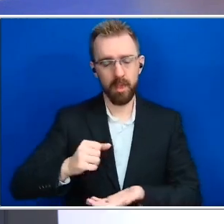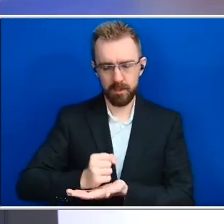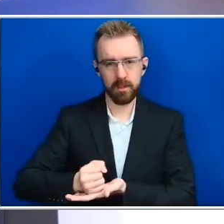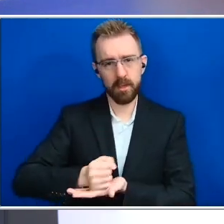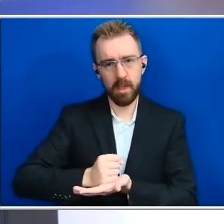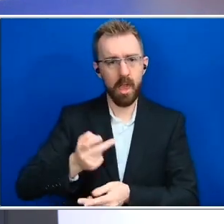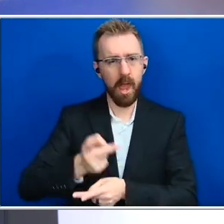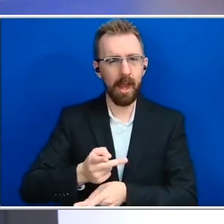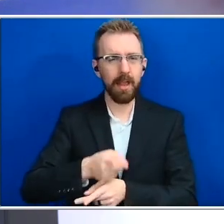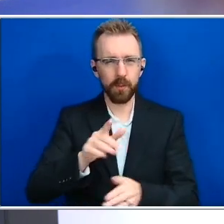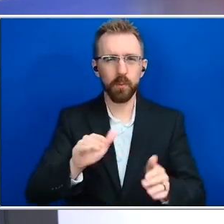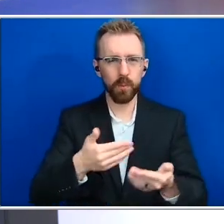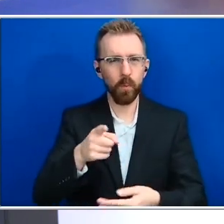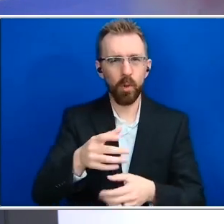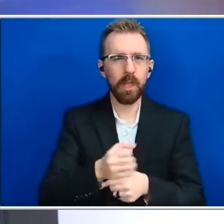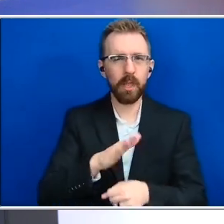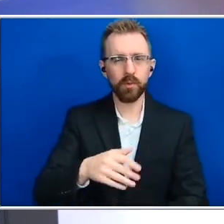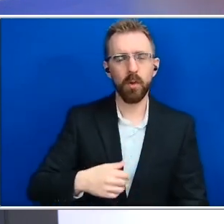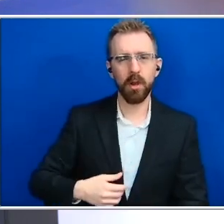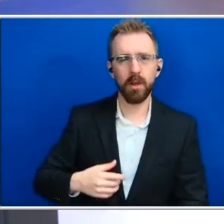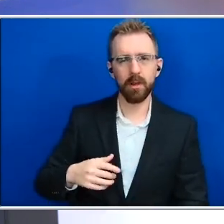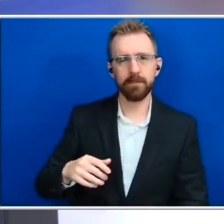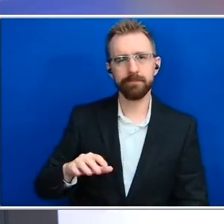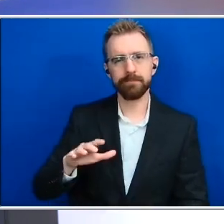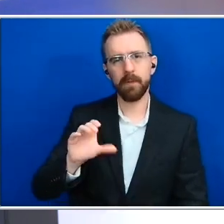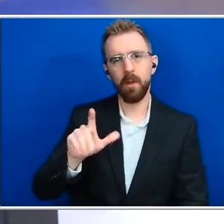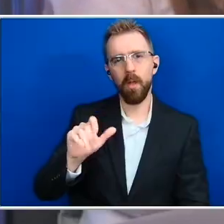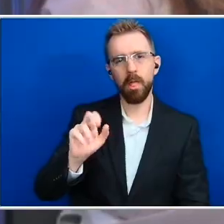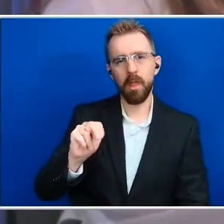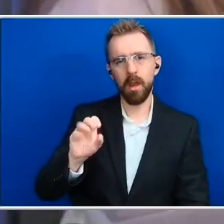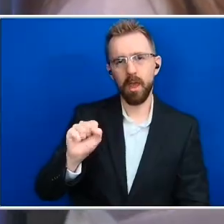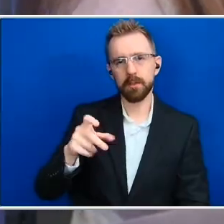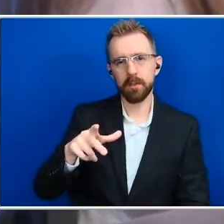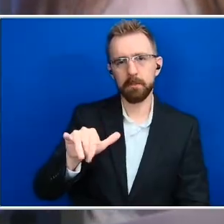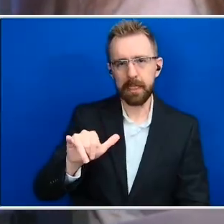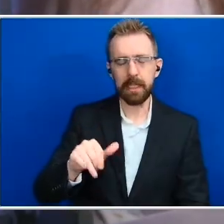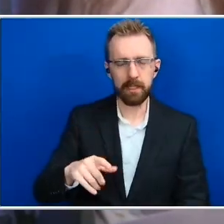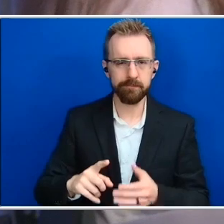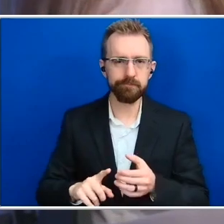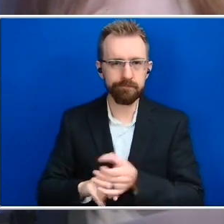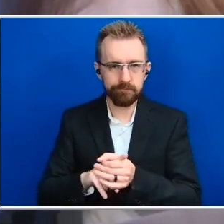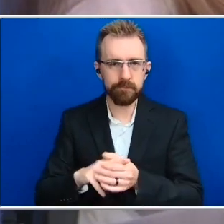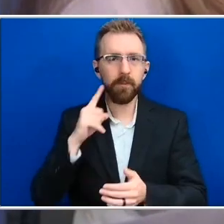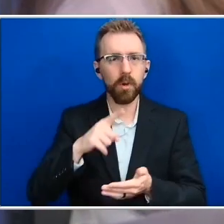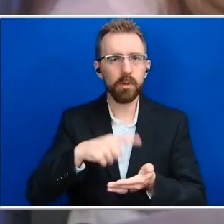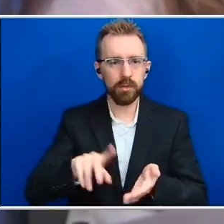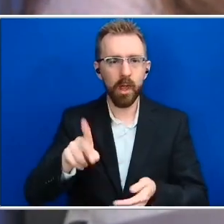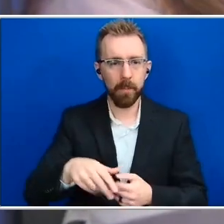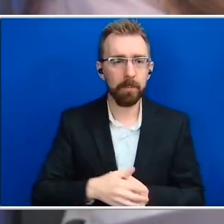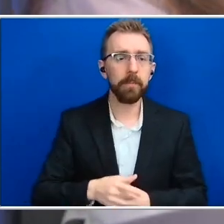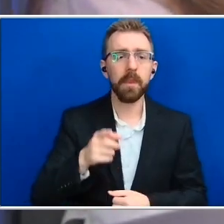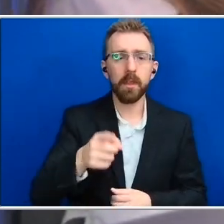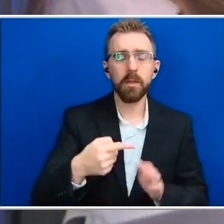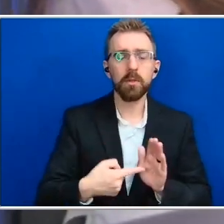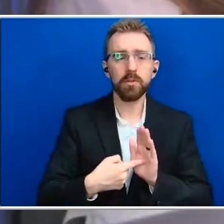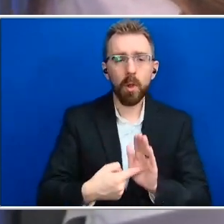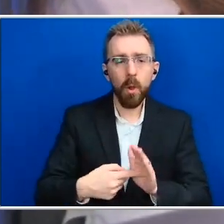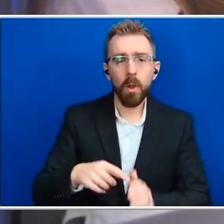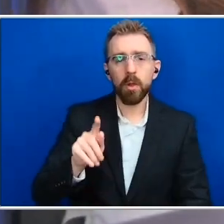get your colonoscopy for routine checkup. And this shows the tumor. I use different